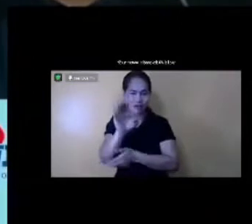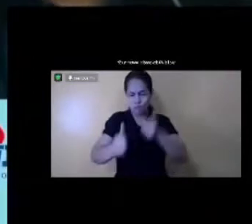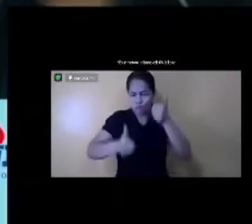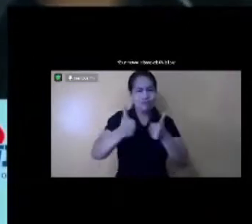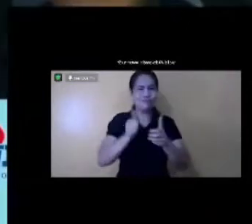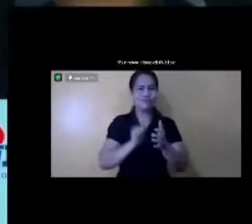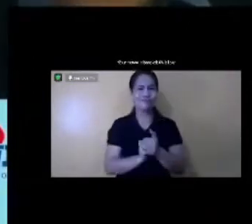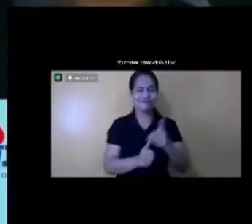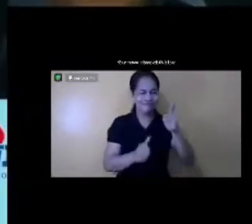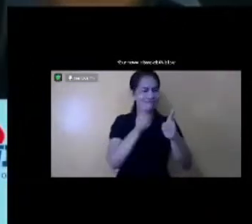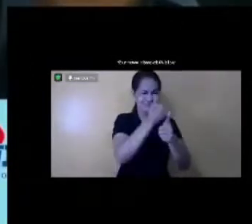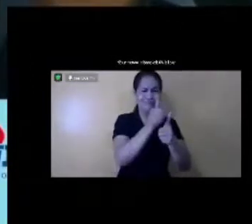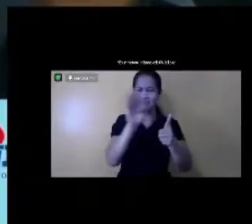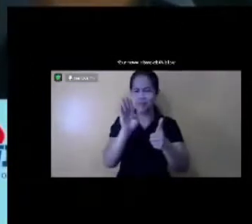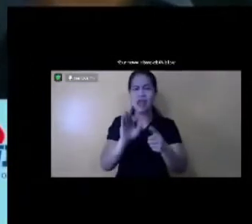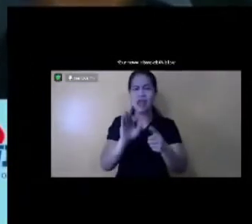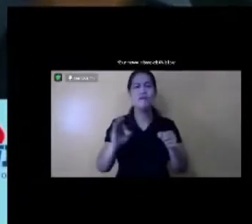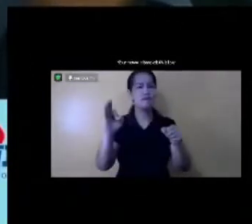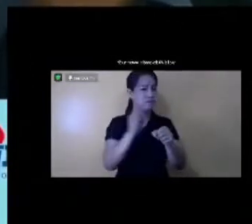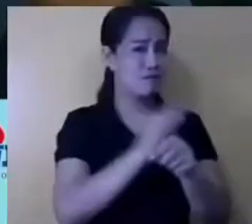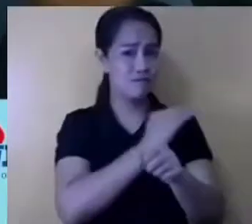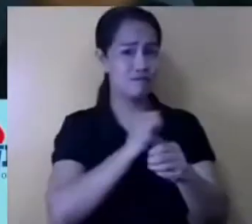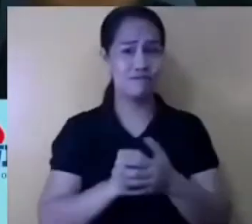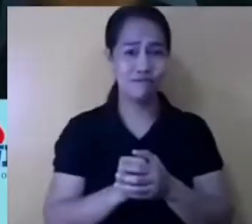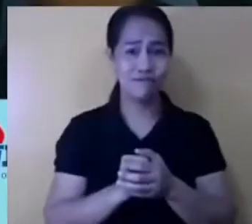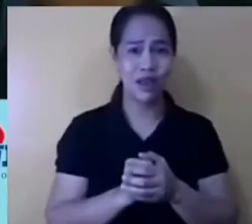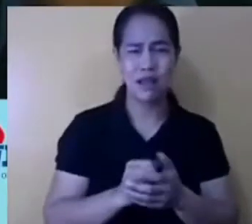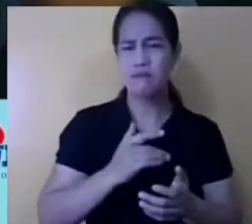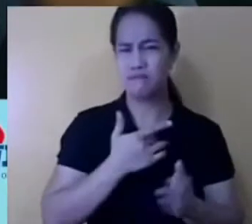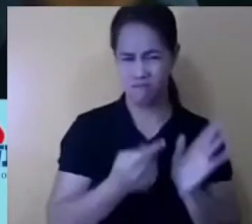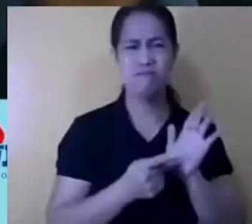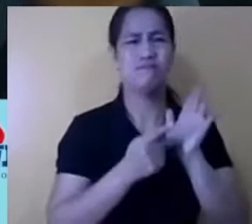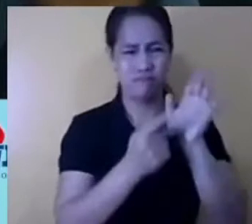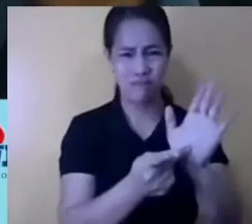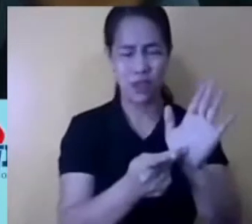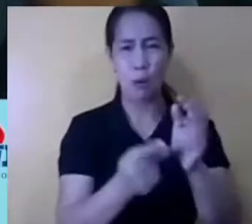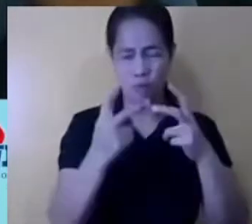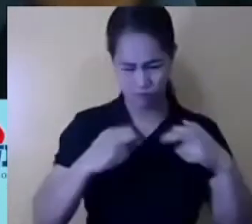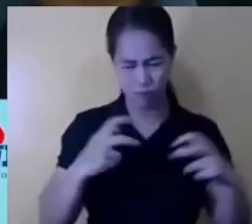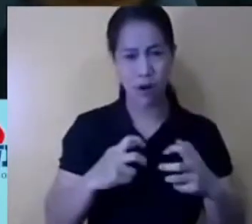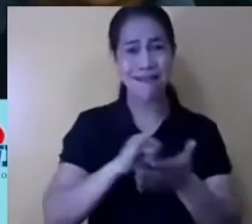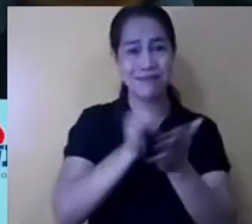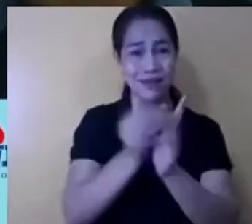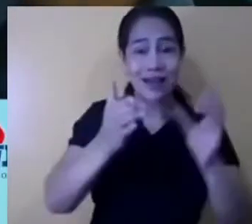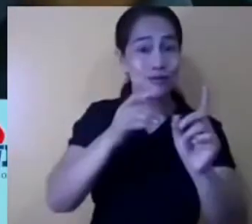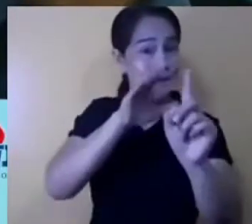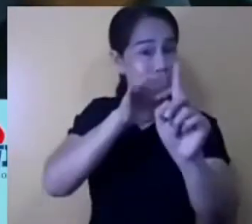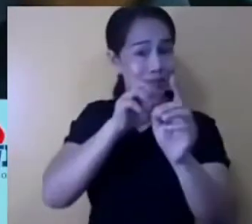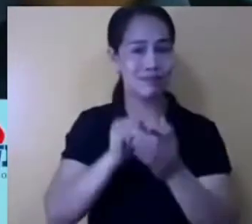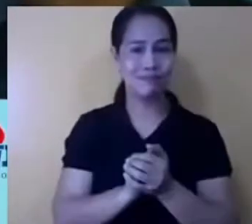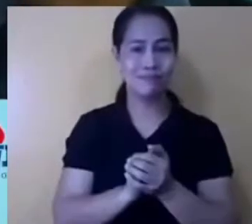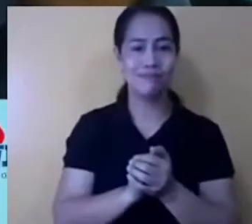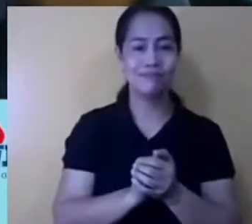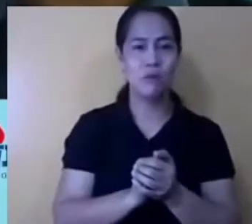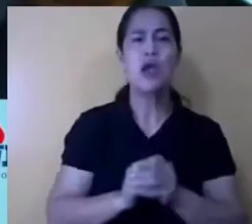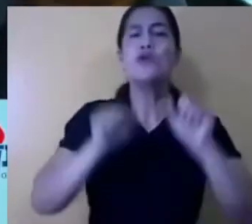If you feel that you can present or you can reflect this objective through classroom observation, you can